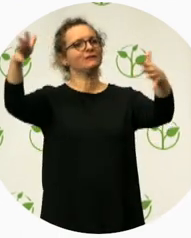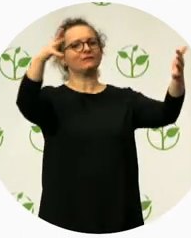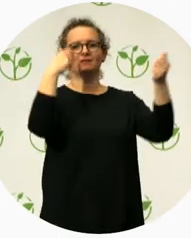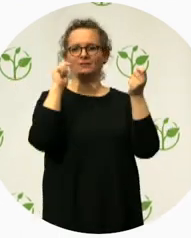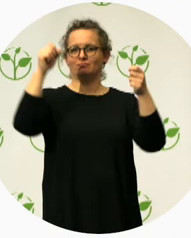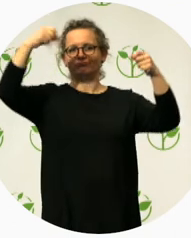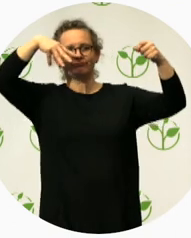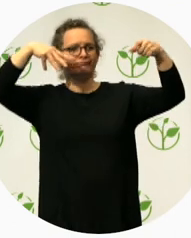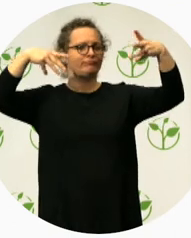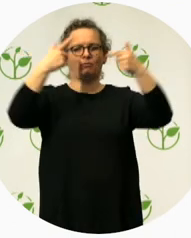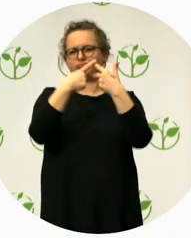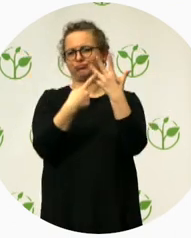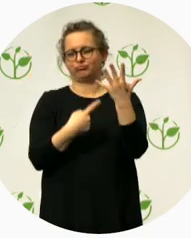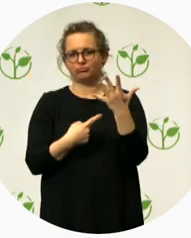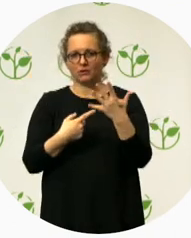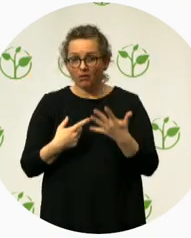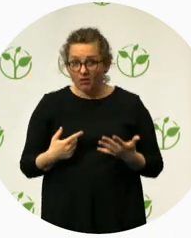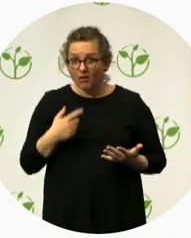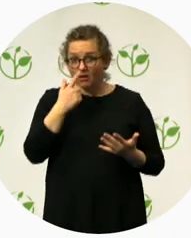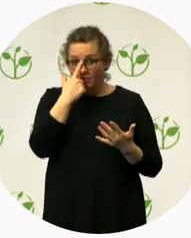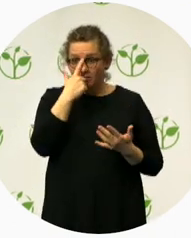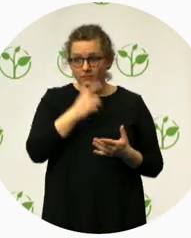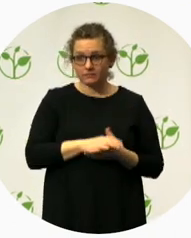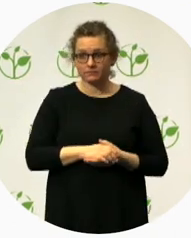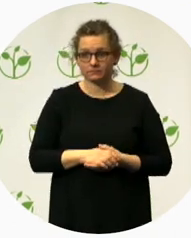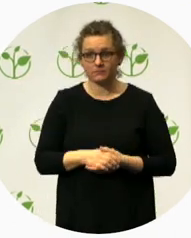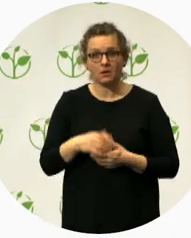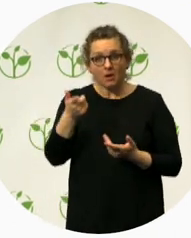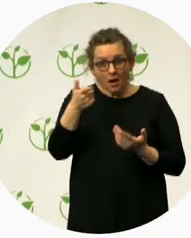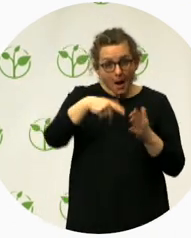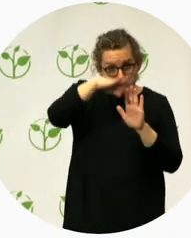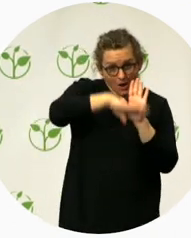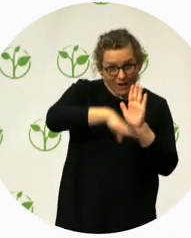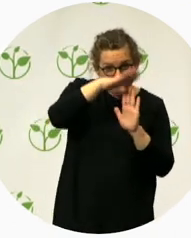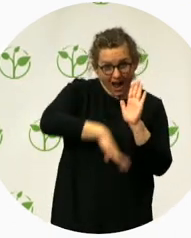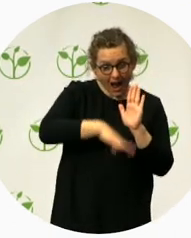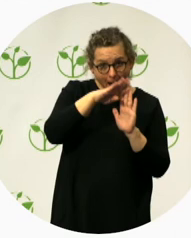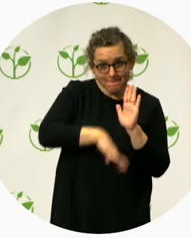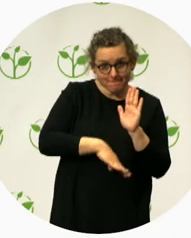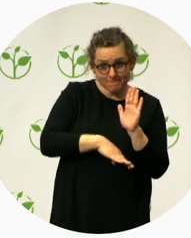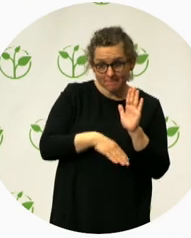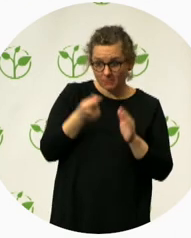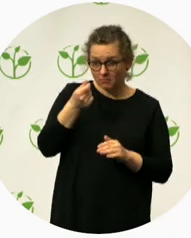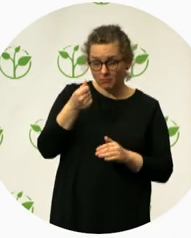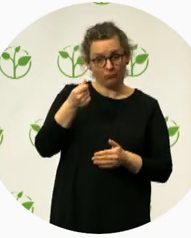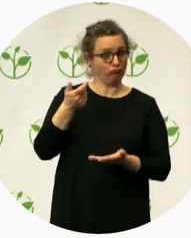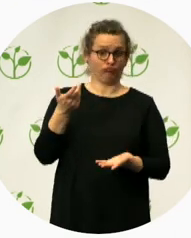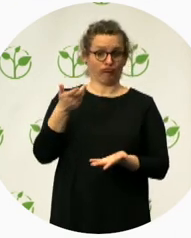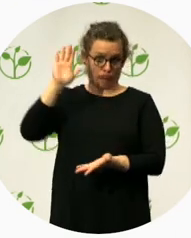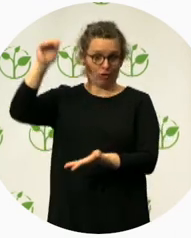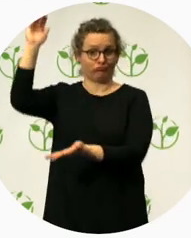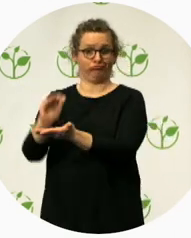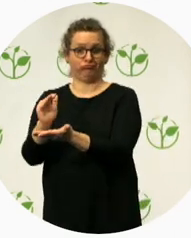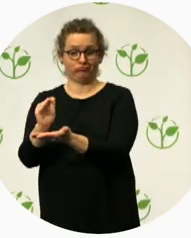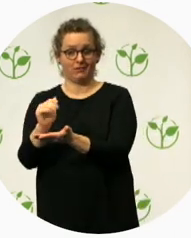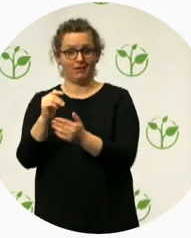about accessibility gaps, digital divides, often cost is the thing which comes to us. But these devices,